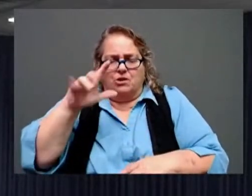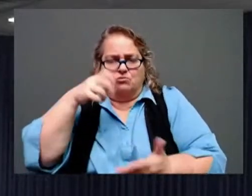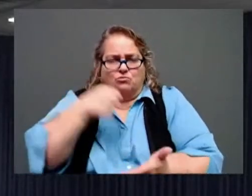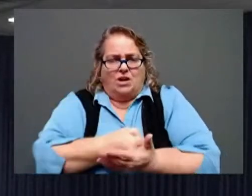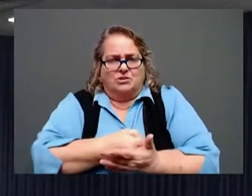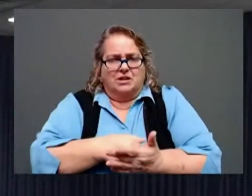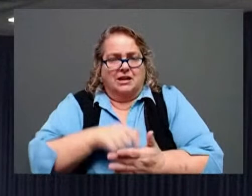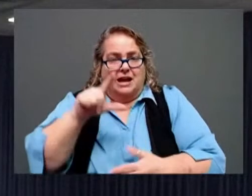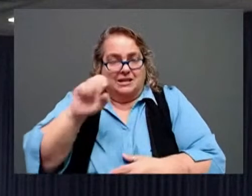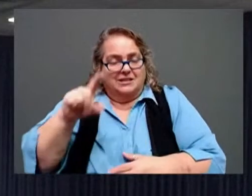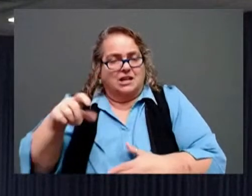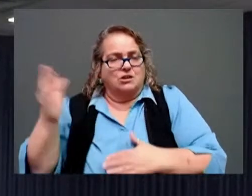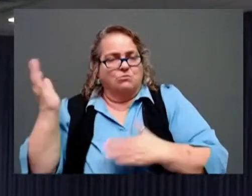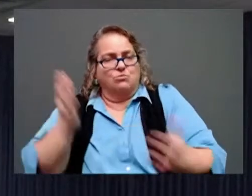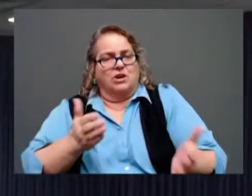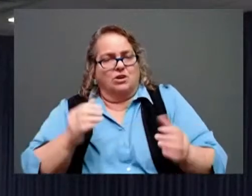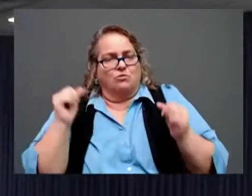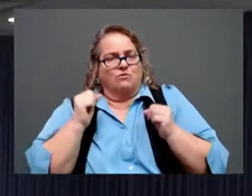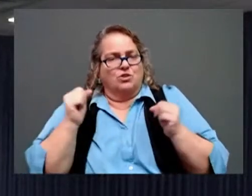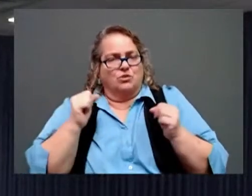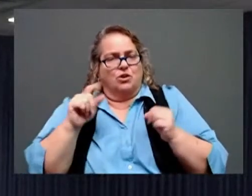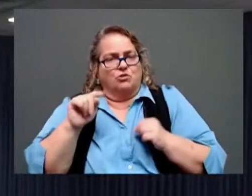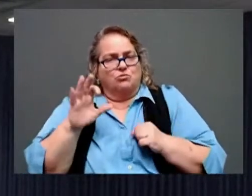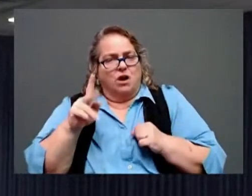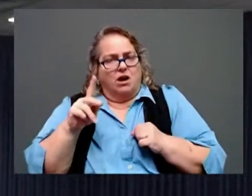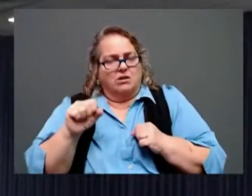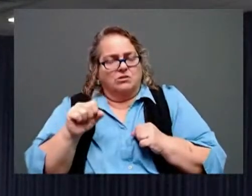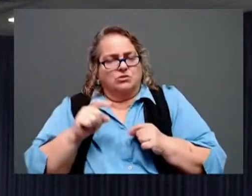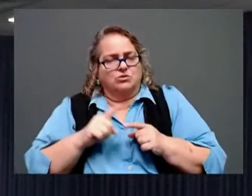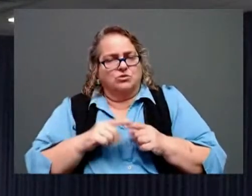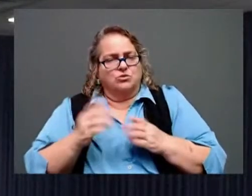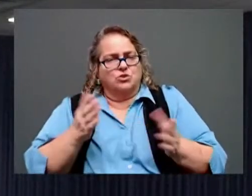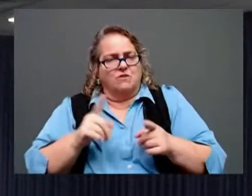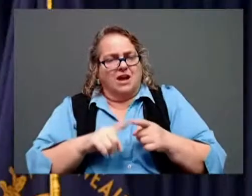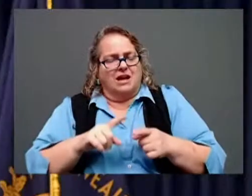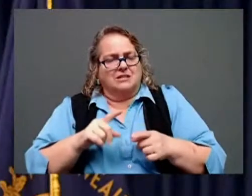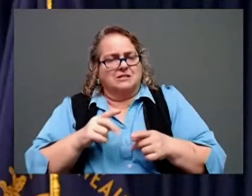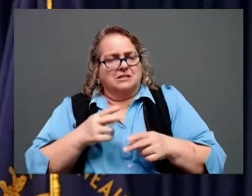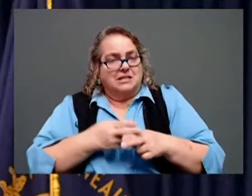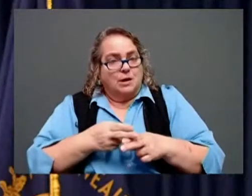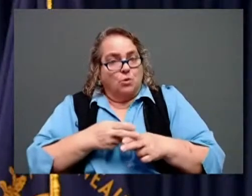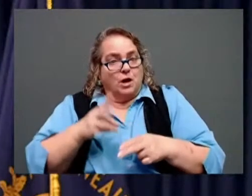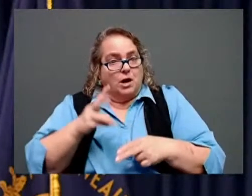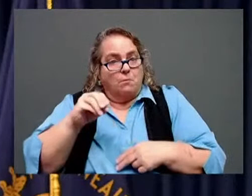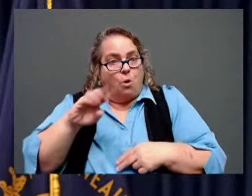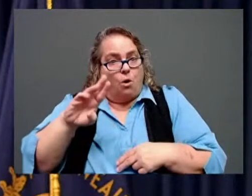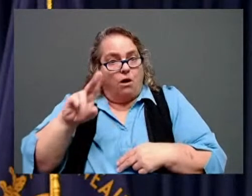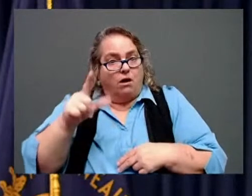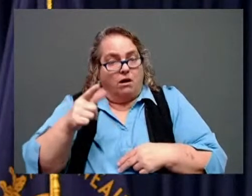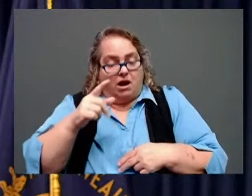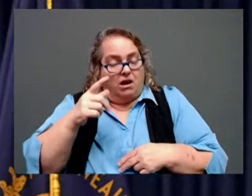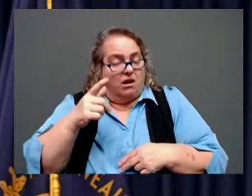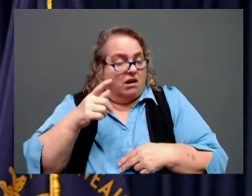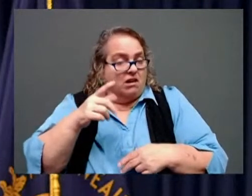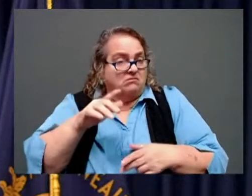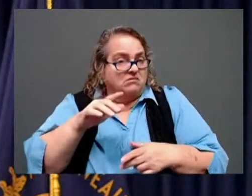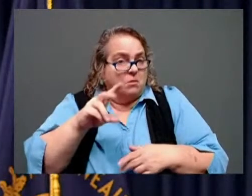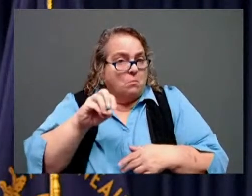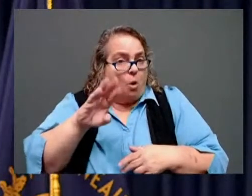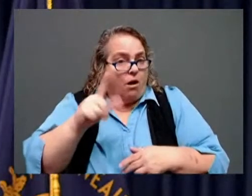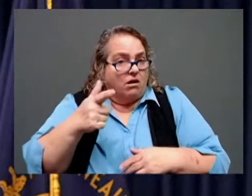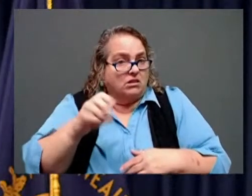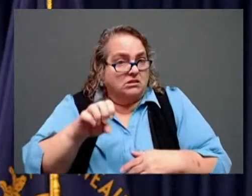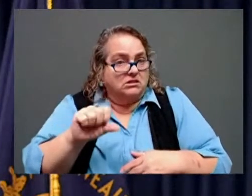refrigerated trucks to serve as temporary morgues. Has the state had to do anything along this line, or are the